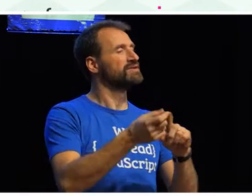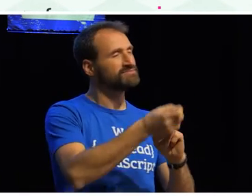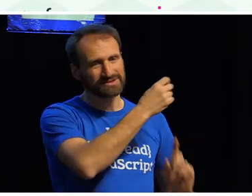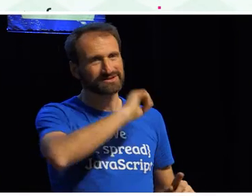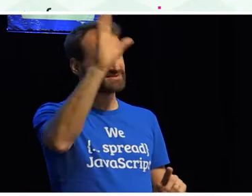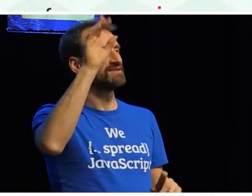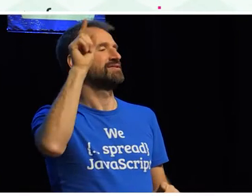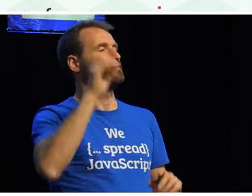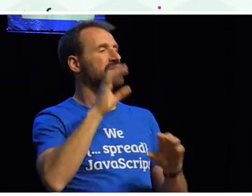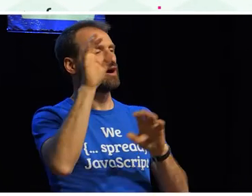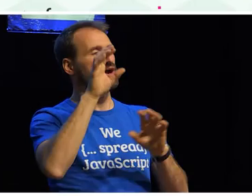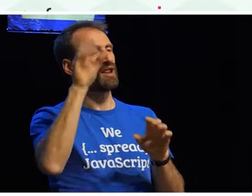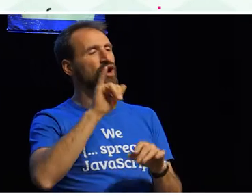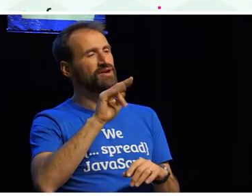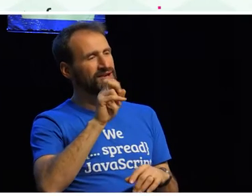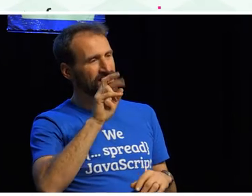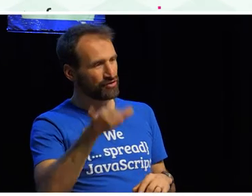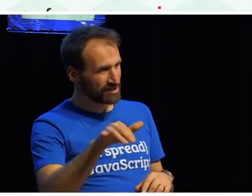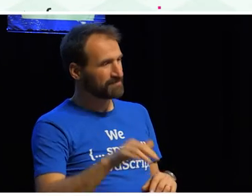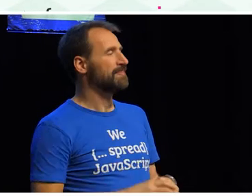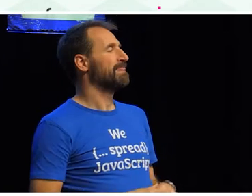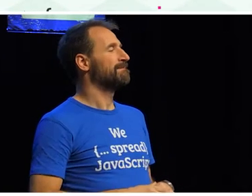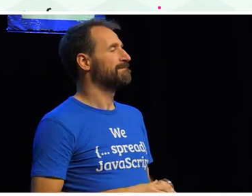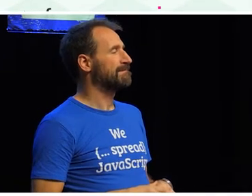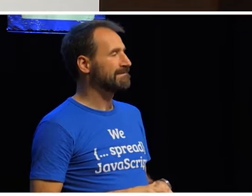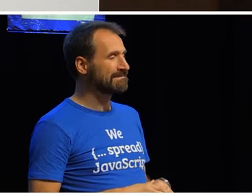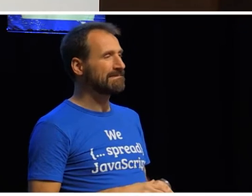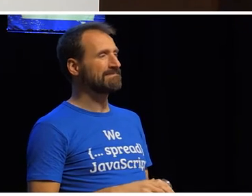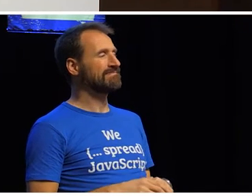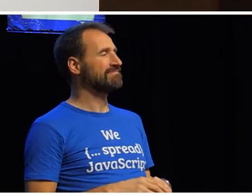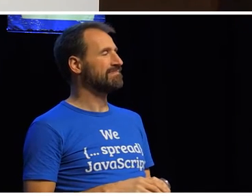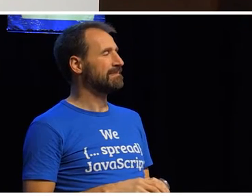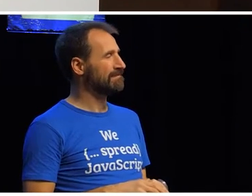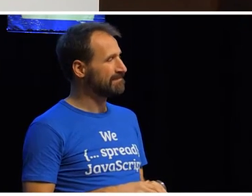Again, I'm using Base 64 to upload it.